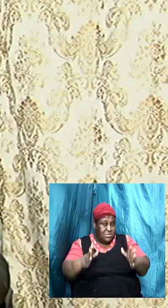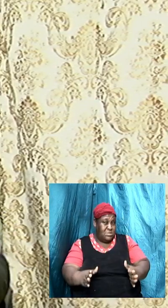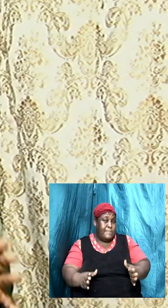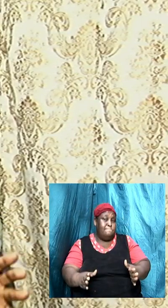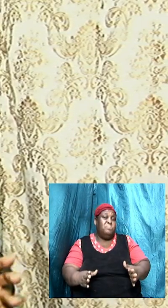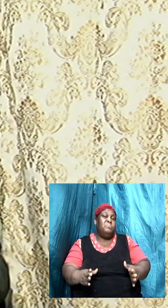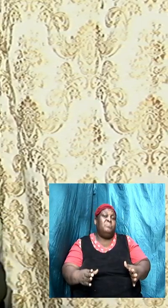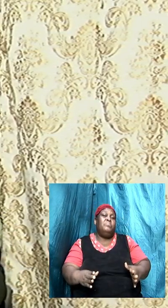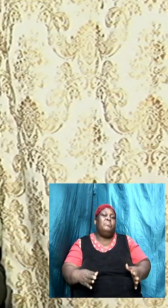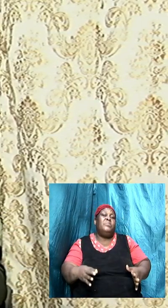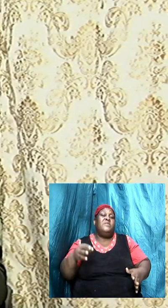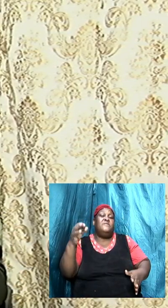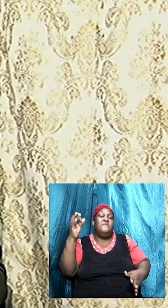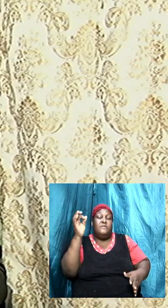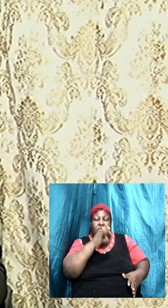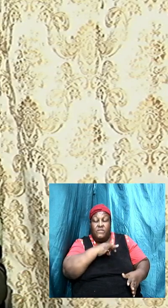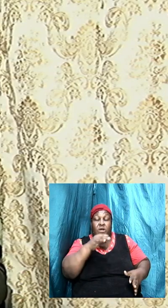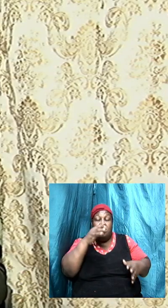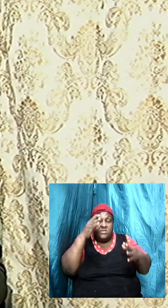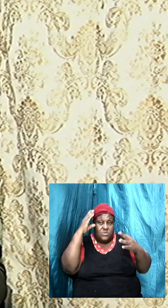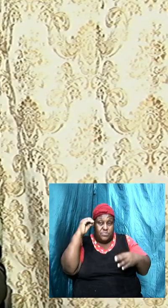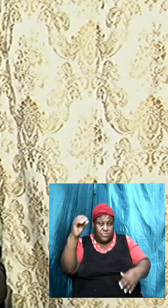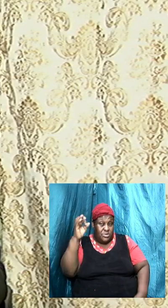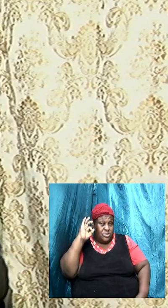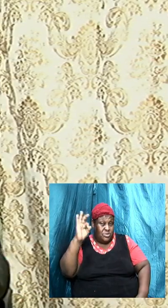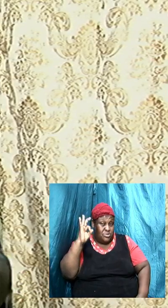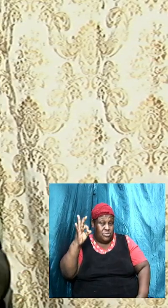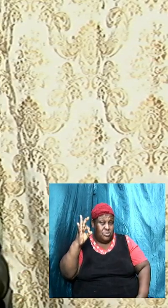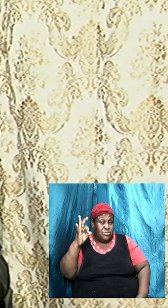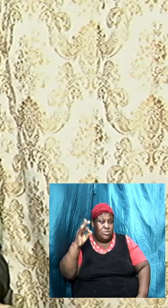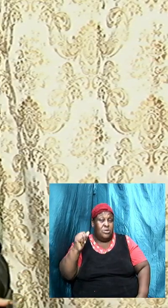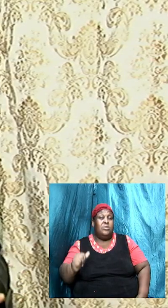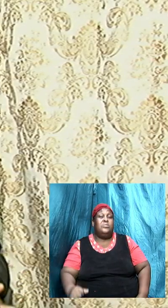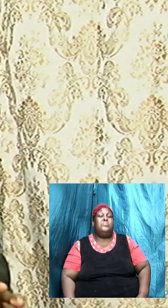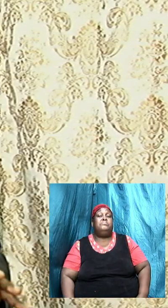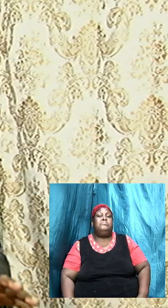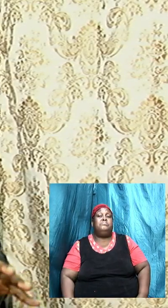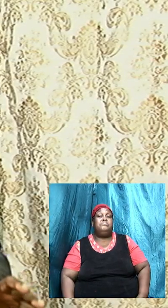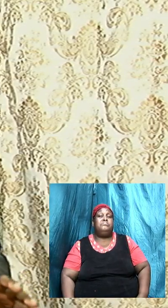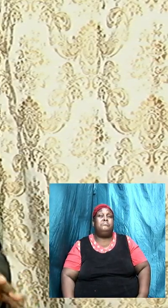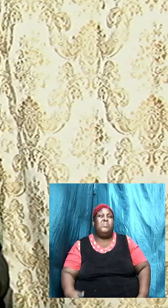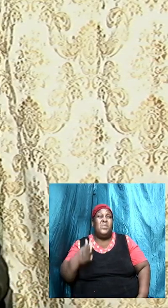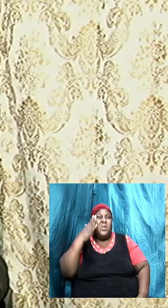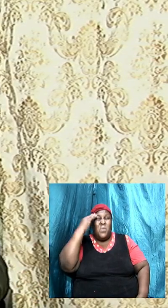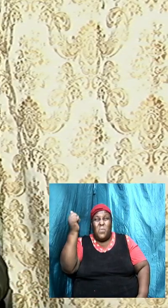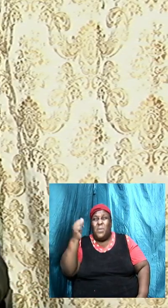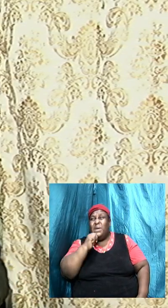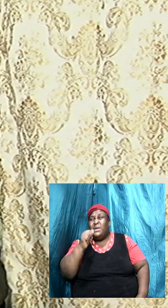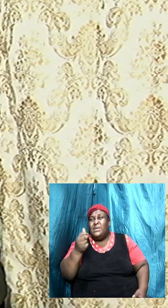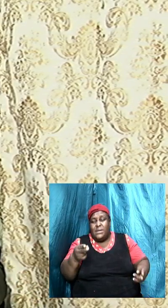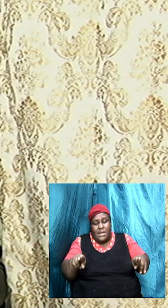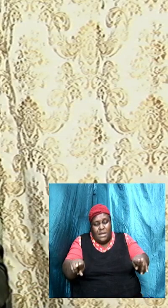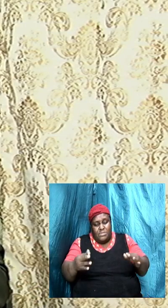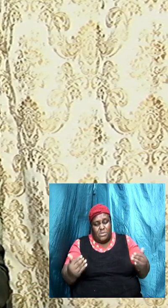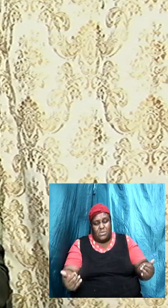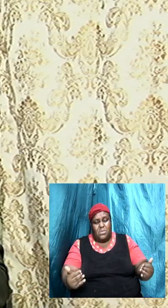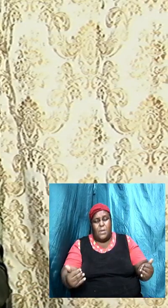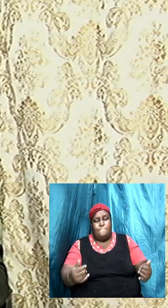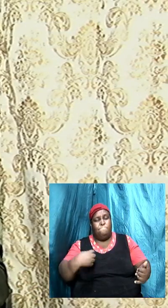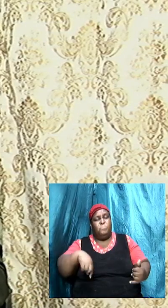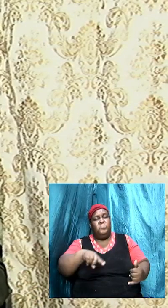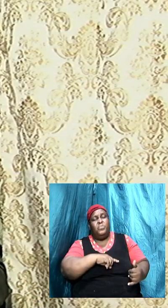false preachers on the rise. And while this is not just happening now, we